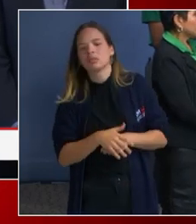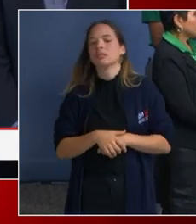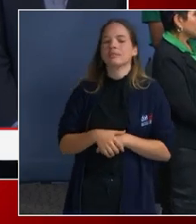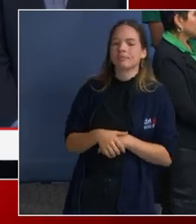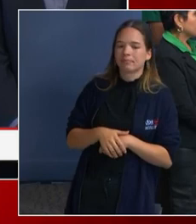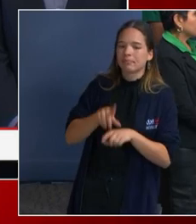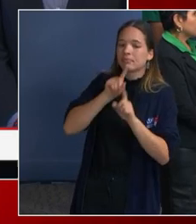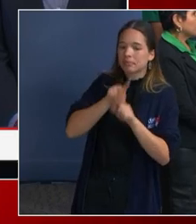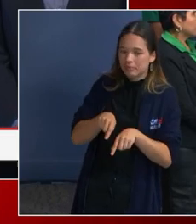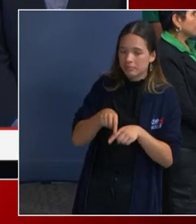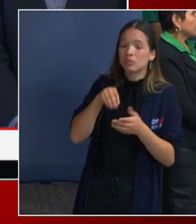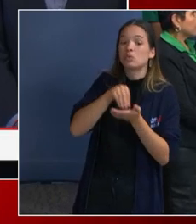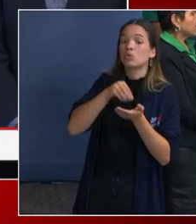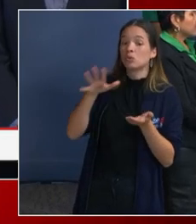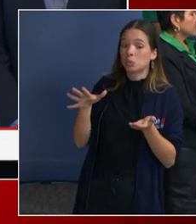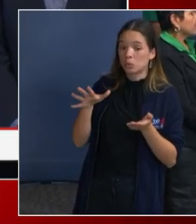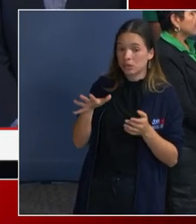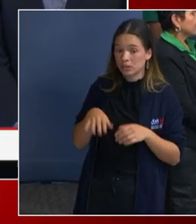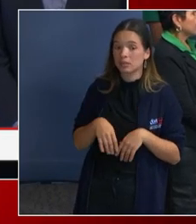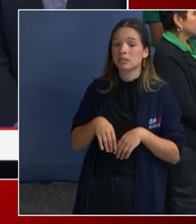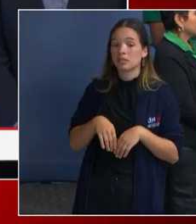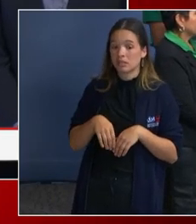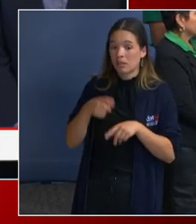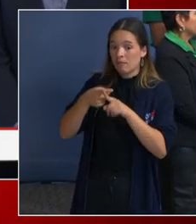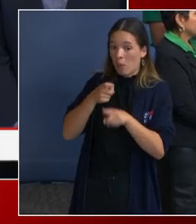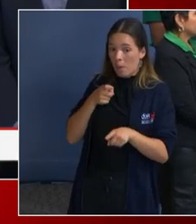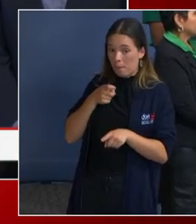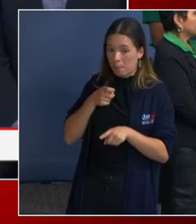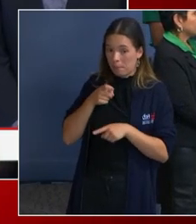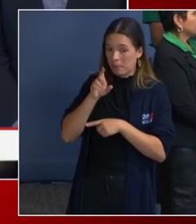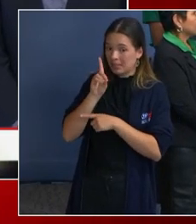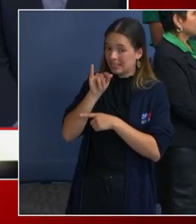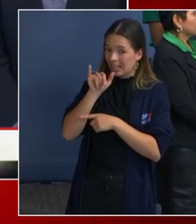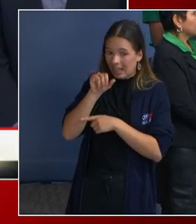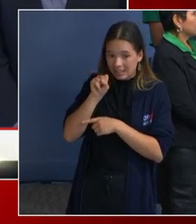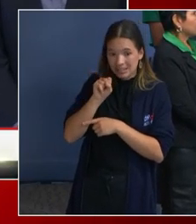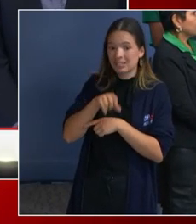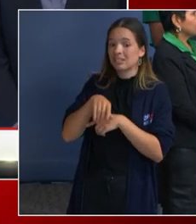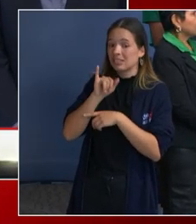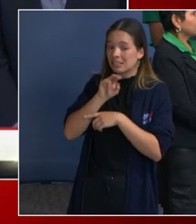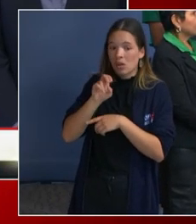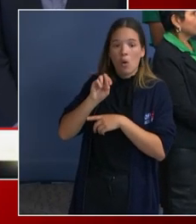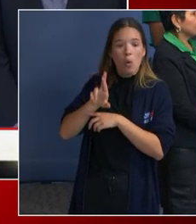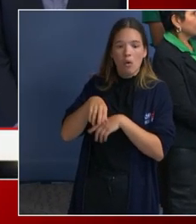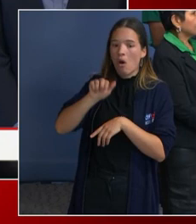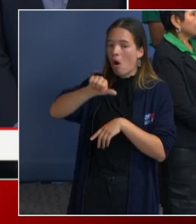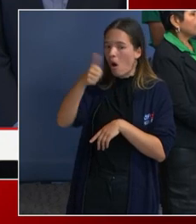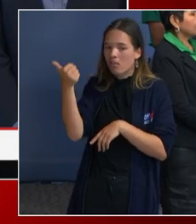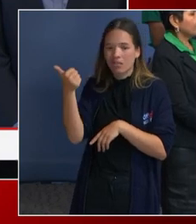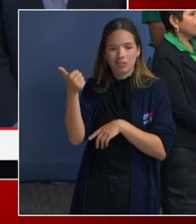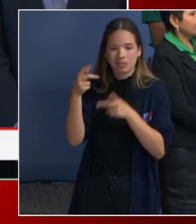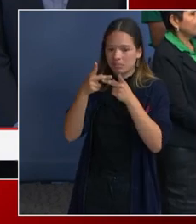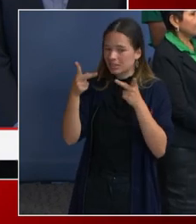Days Inn or they're coming from any other location in the district, will be served in our schools, and they will be served adequately.